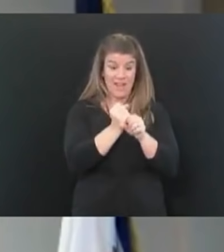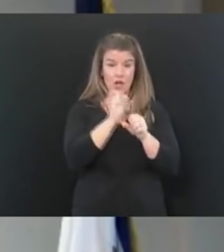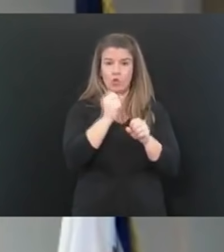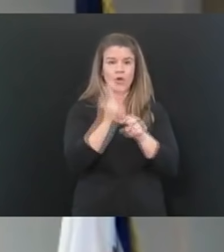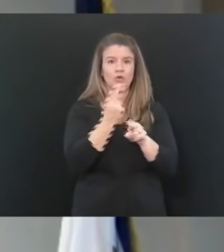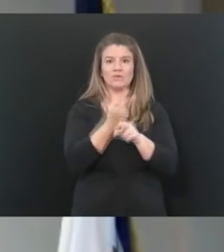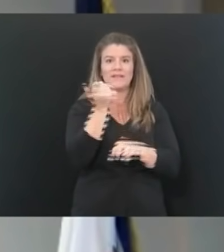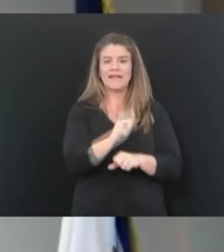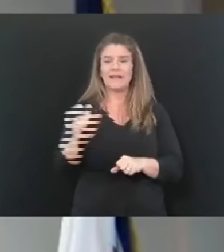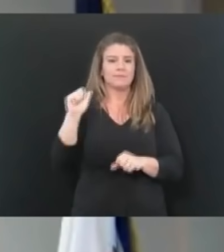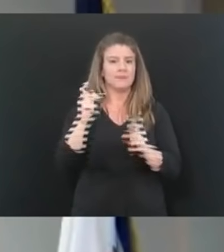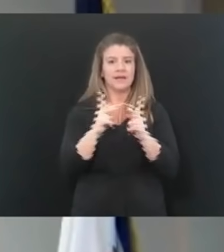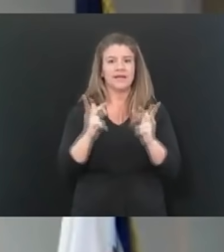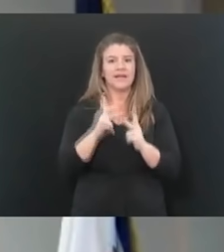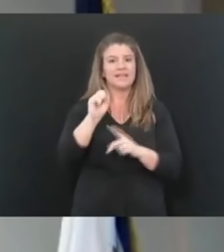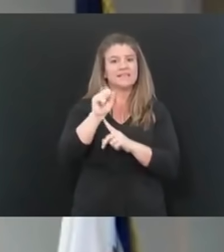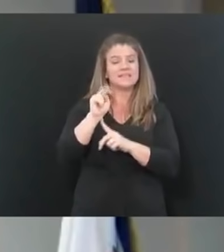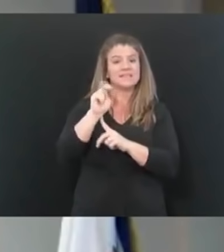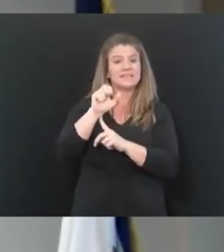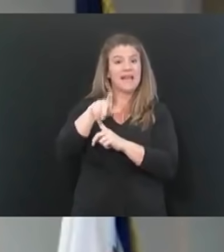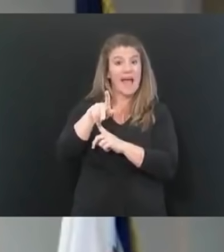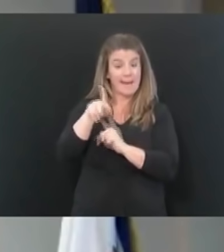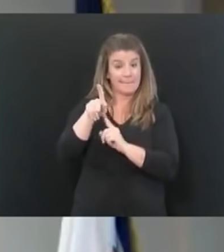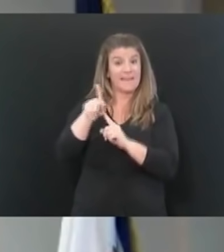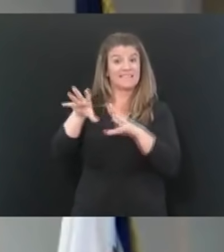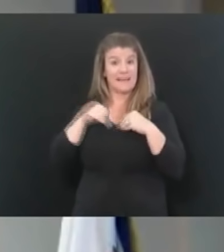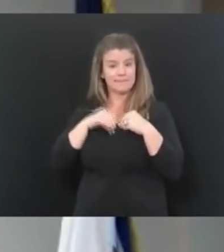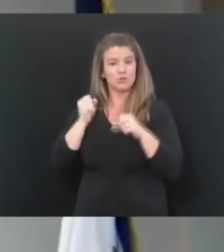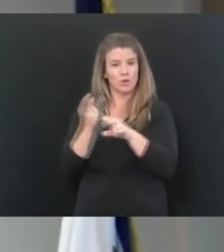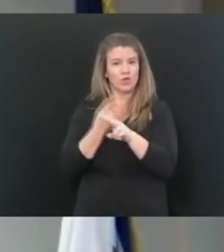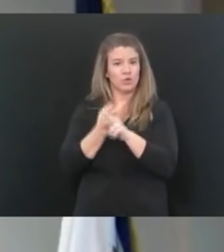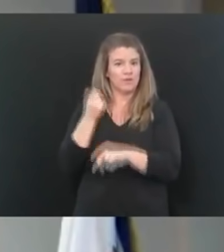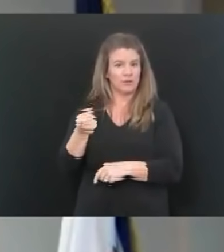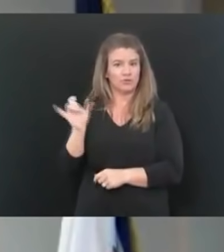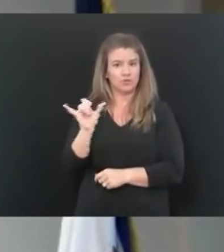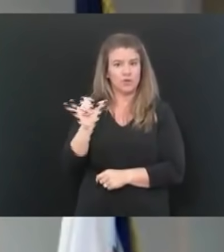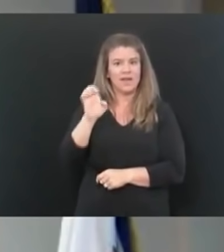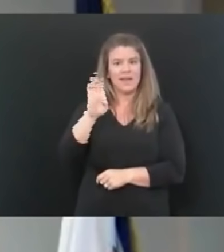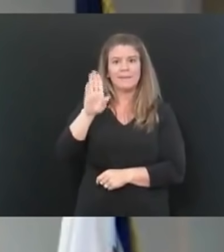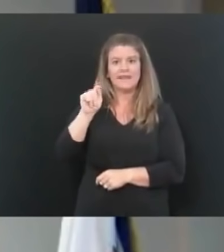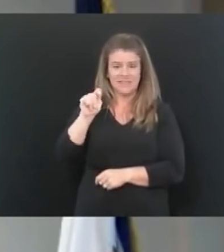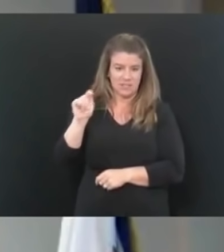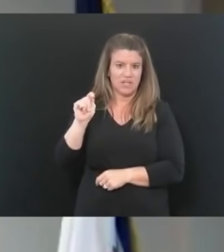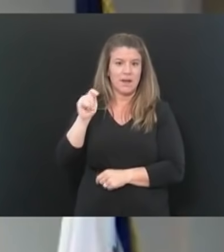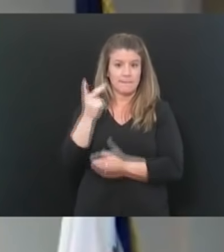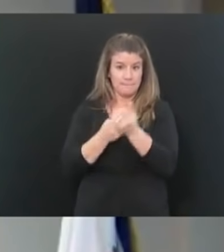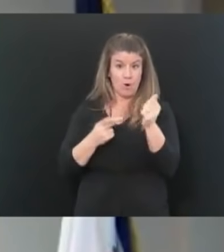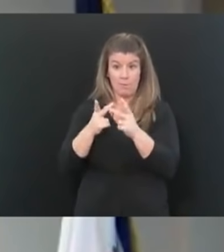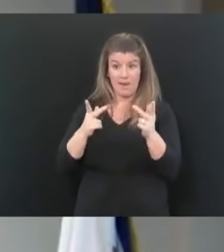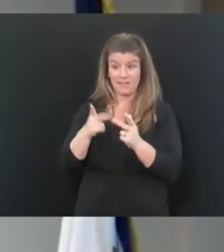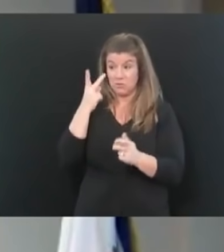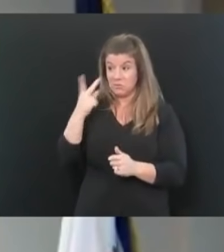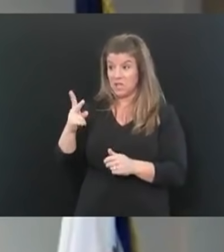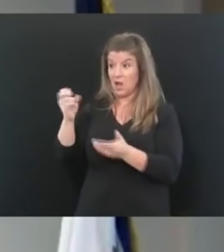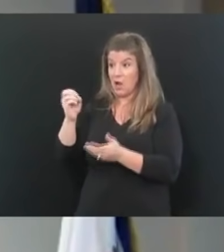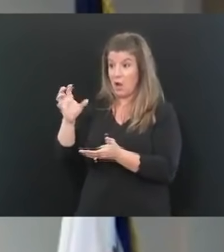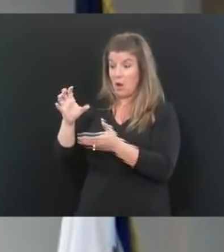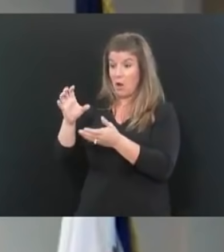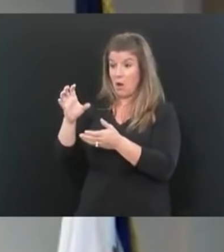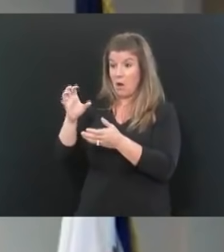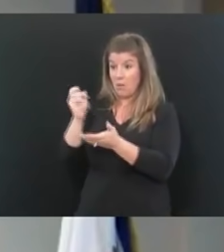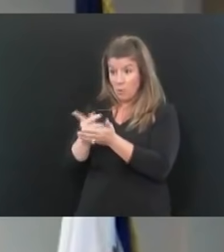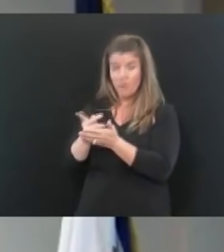SNAP EBT cards can be used, and we will have a better timeline on that